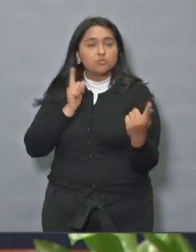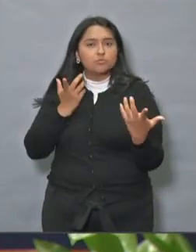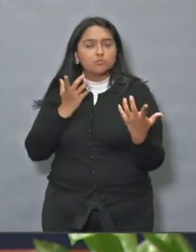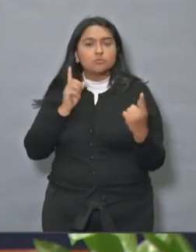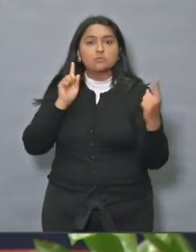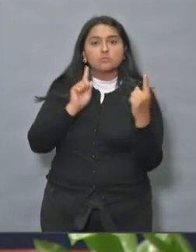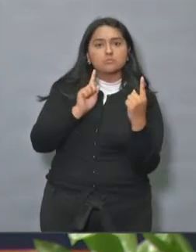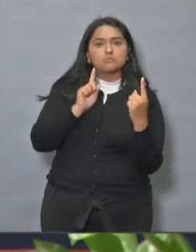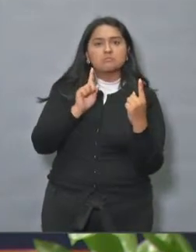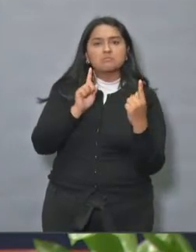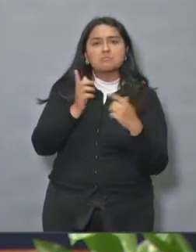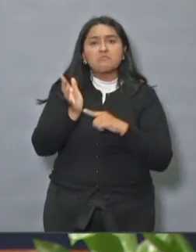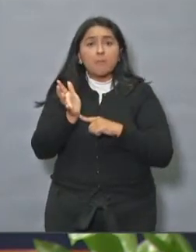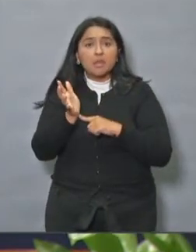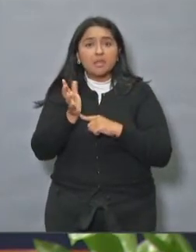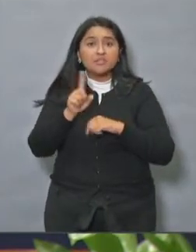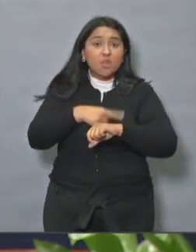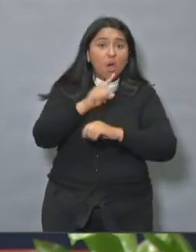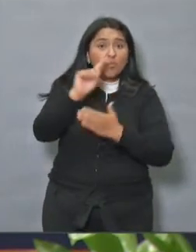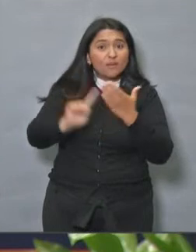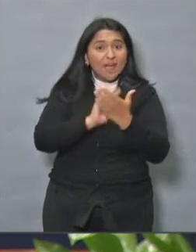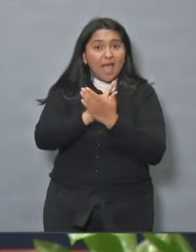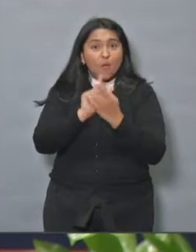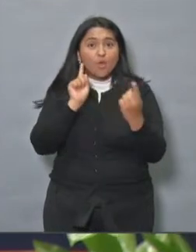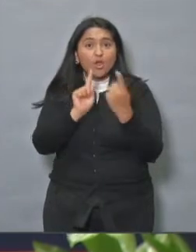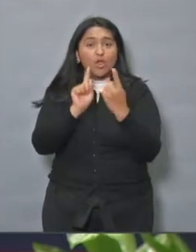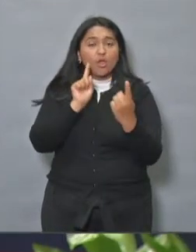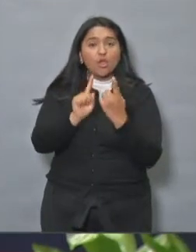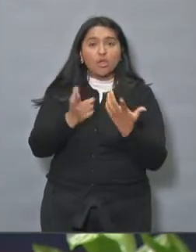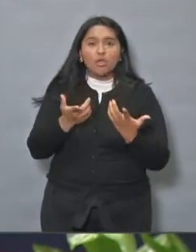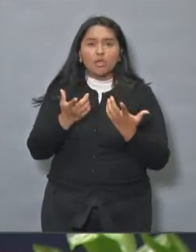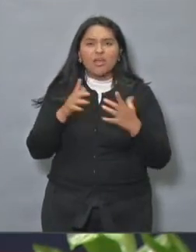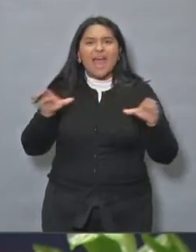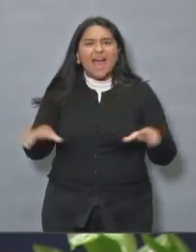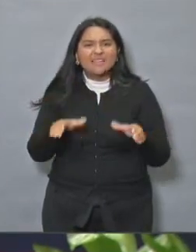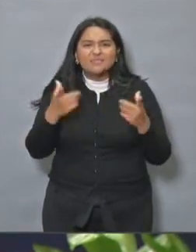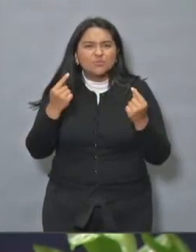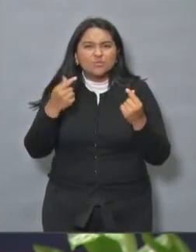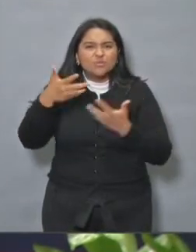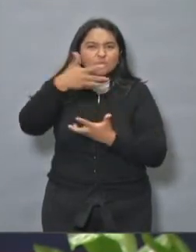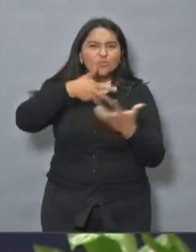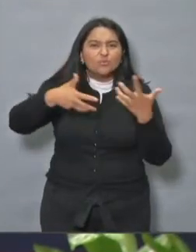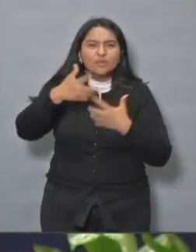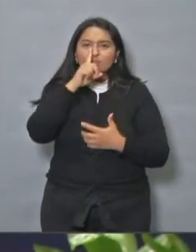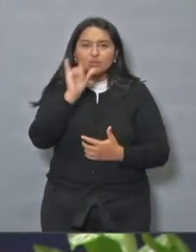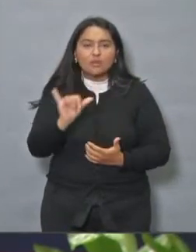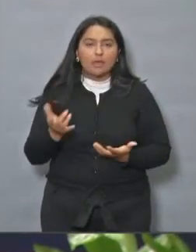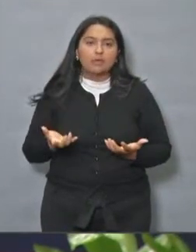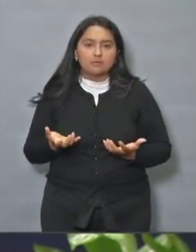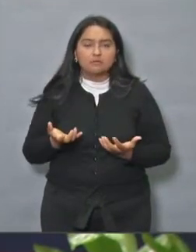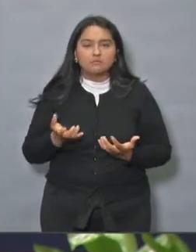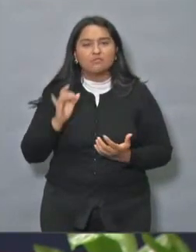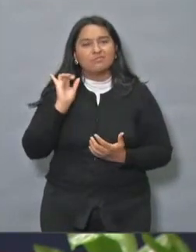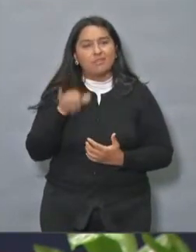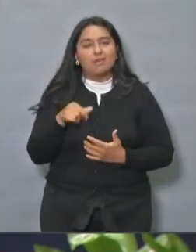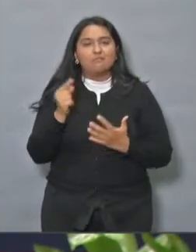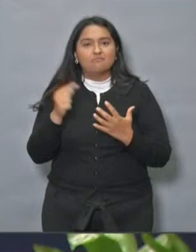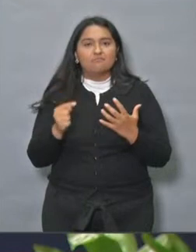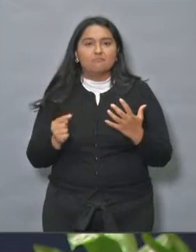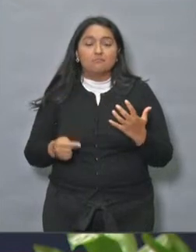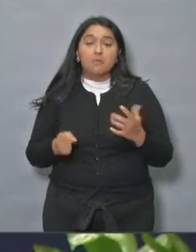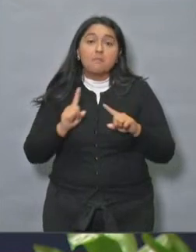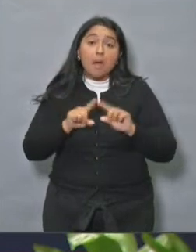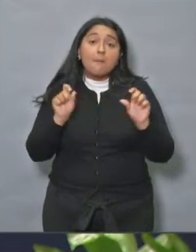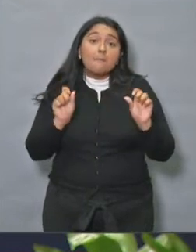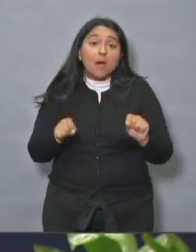their proximity, what the nature of the activity was, and what you were doing. But given how likely it is that you could be in